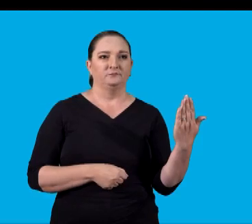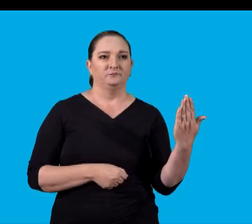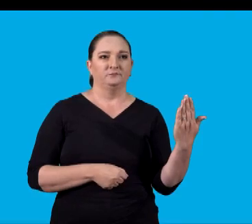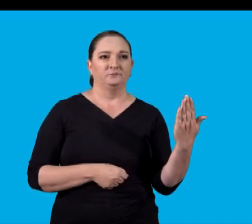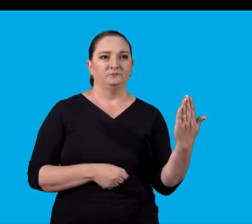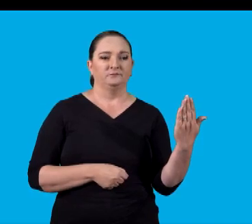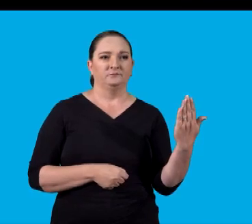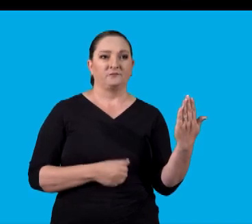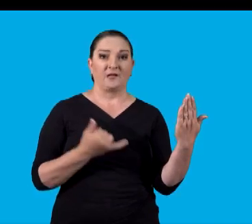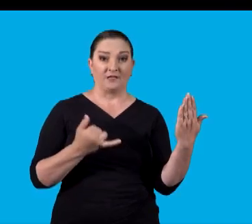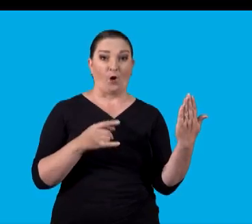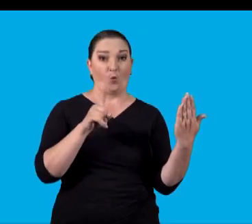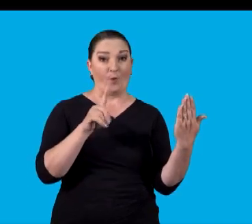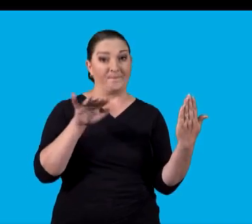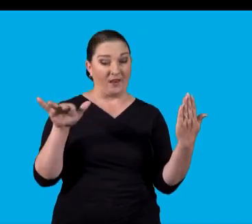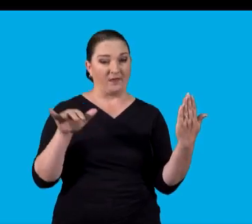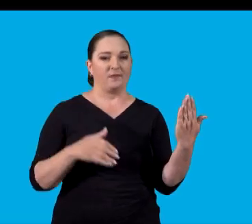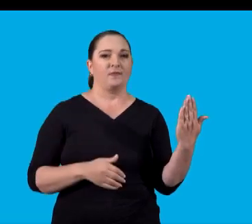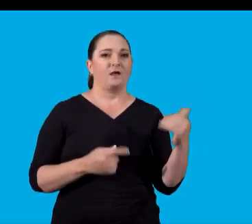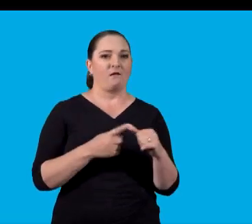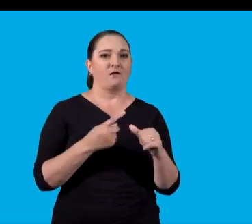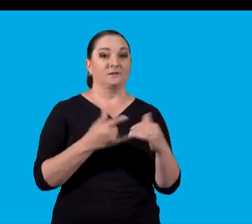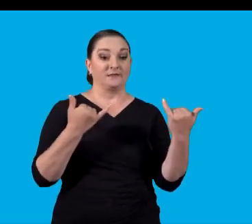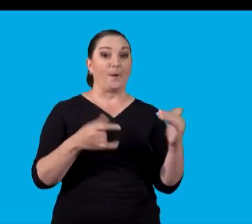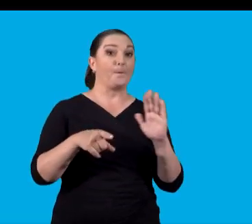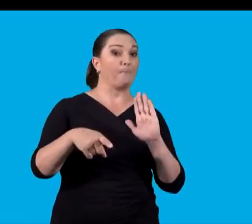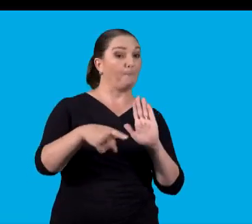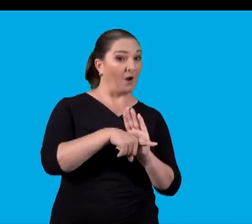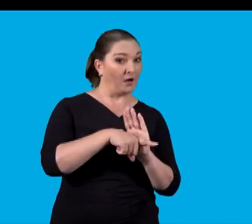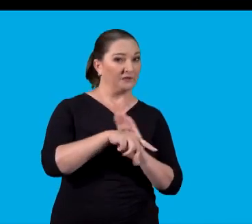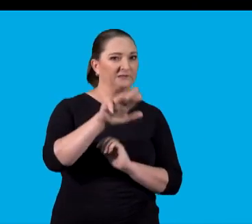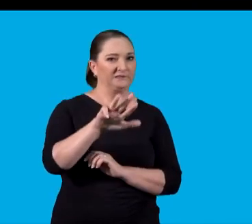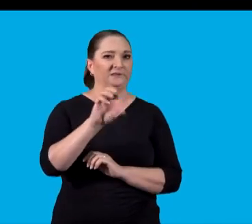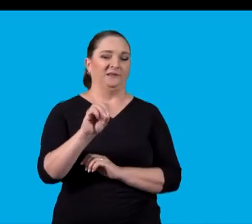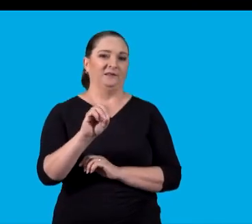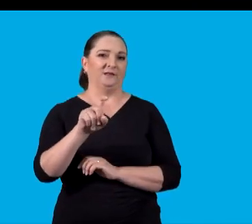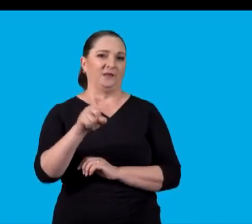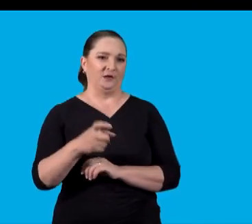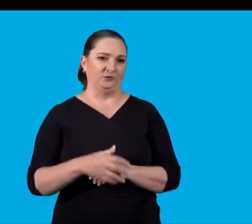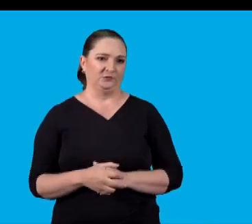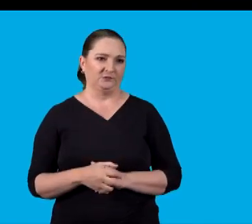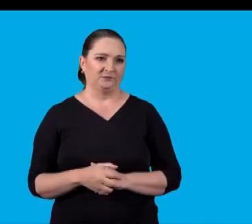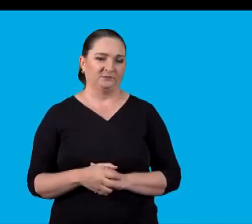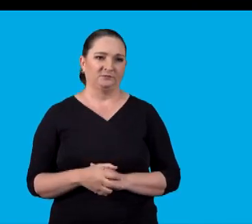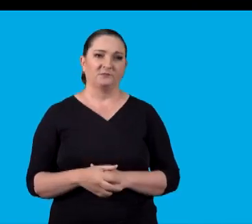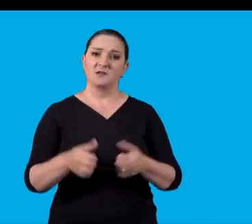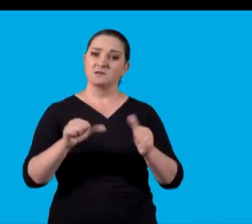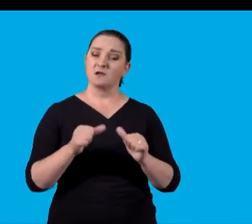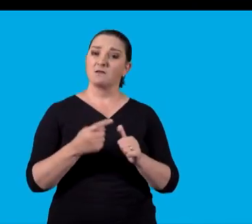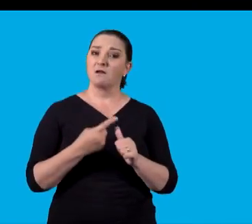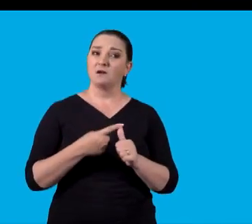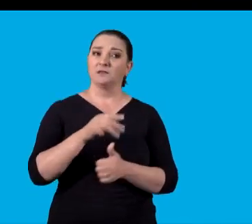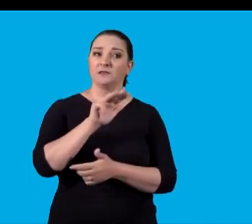which is now a million. Then I'll say minus my 90,000. Minus 90,000, that is going to give